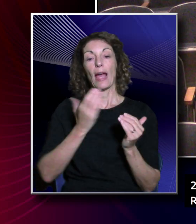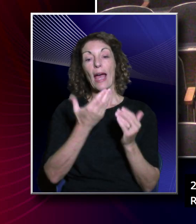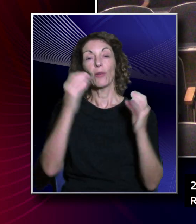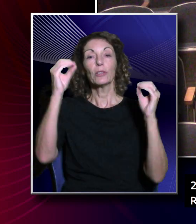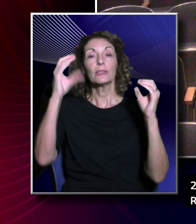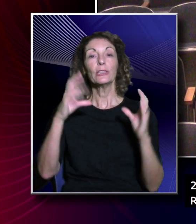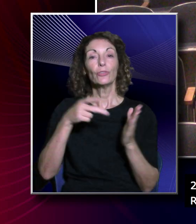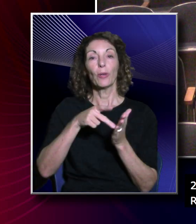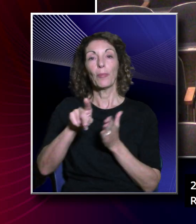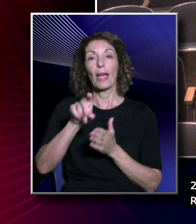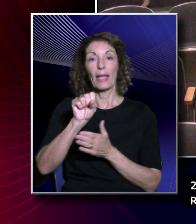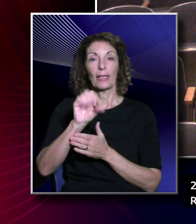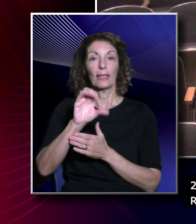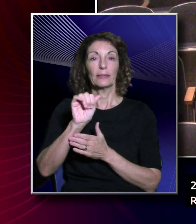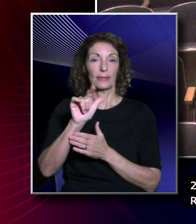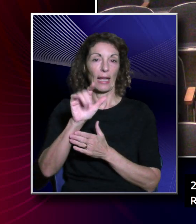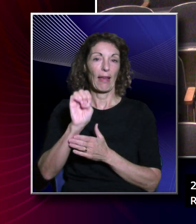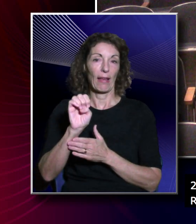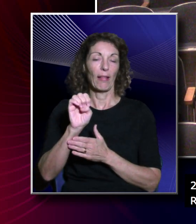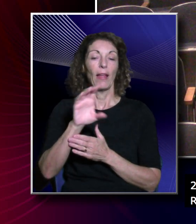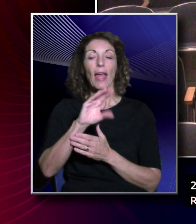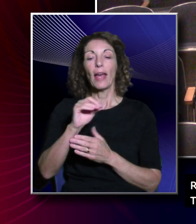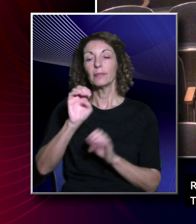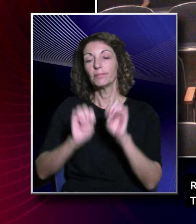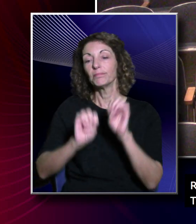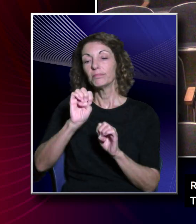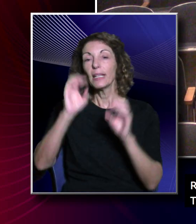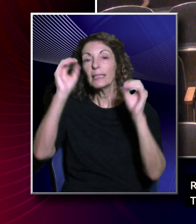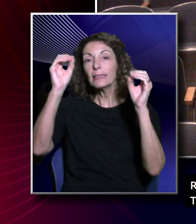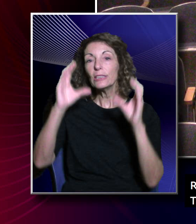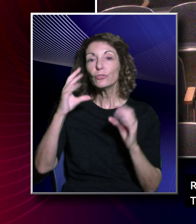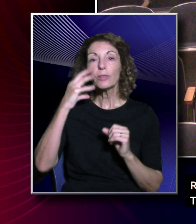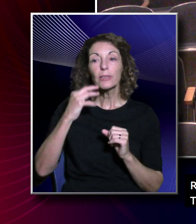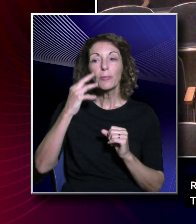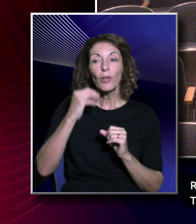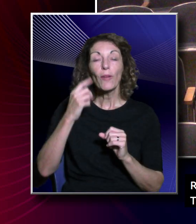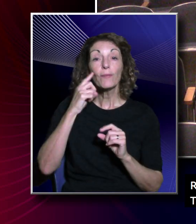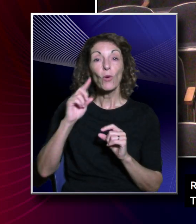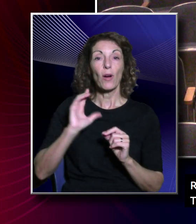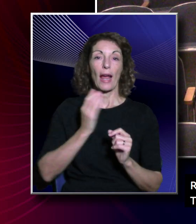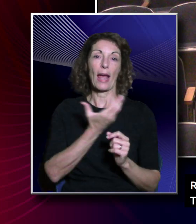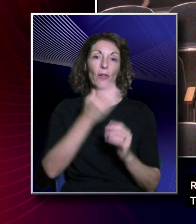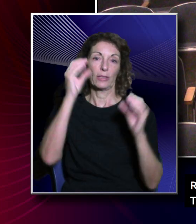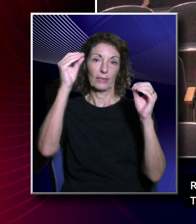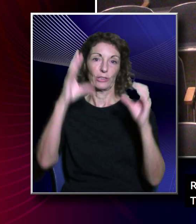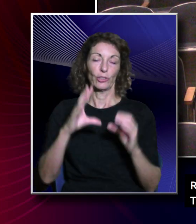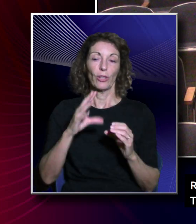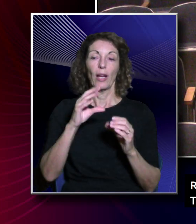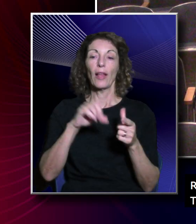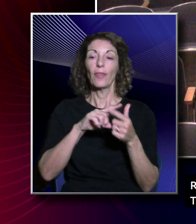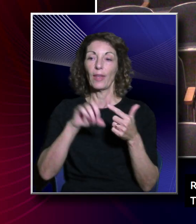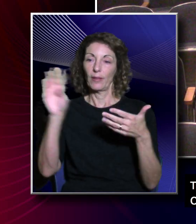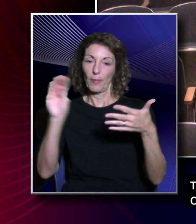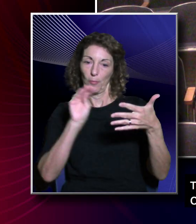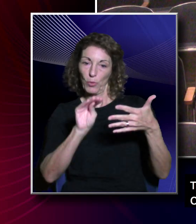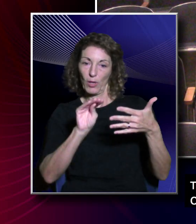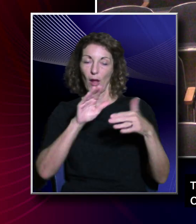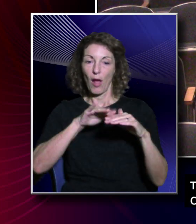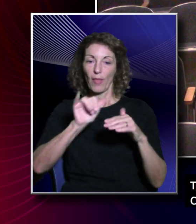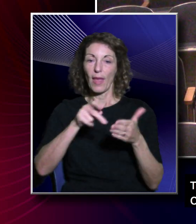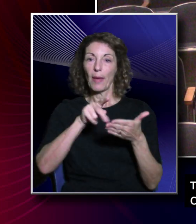and reevaluated our teacher experience for our teachers and placed them on the pay schedule based on their